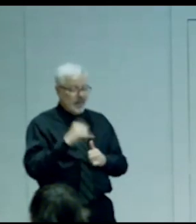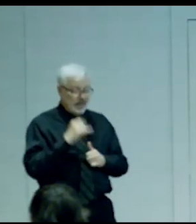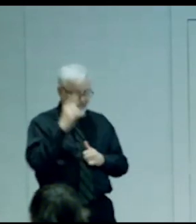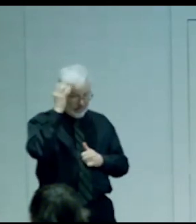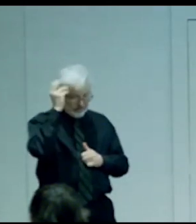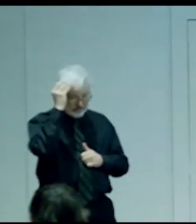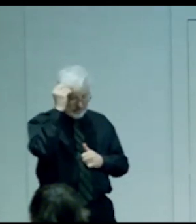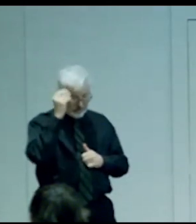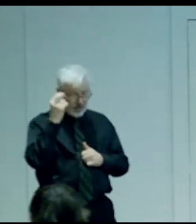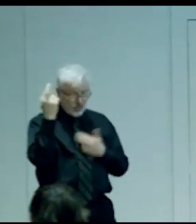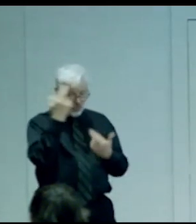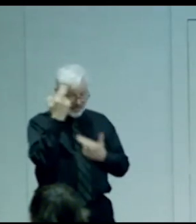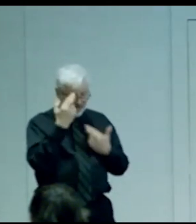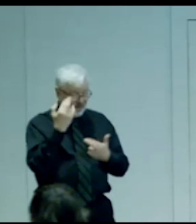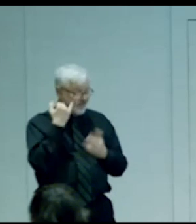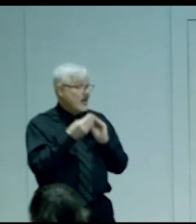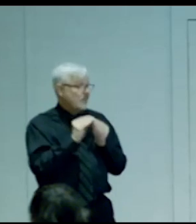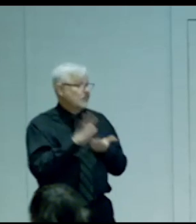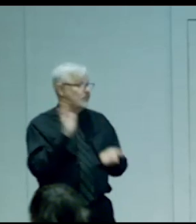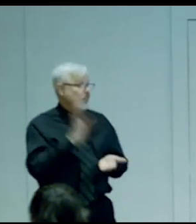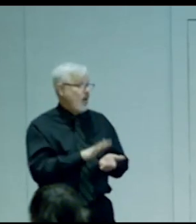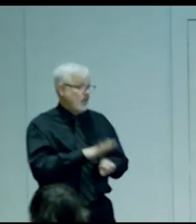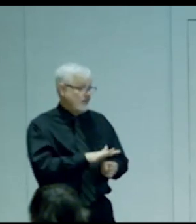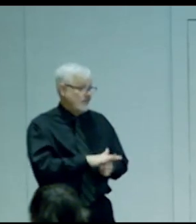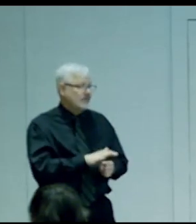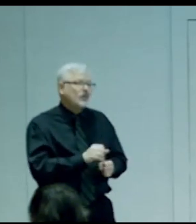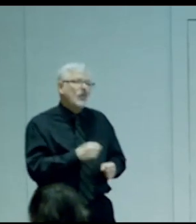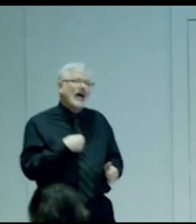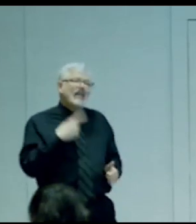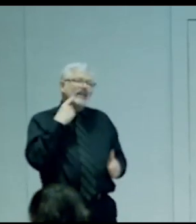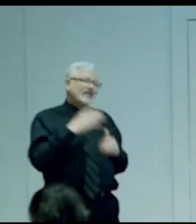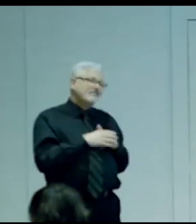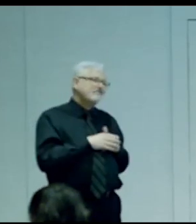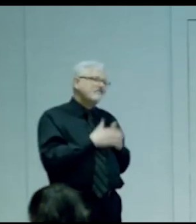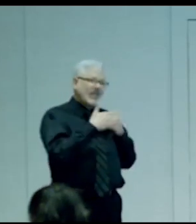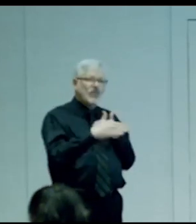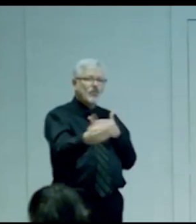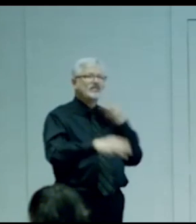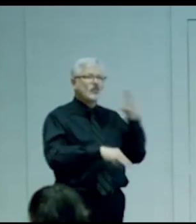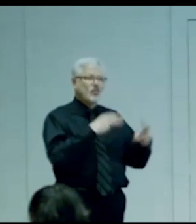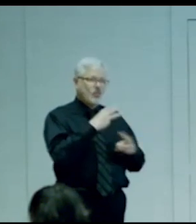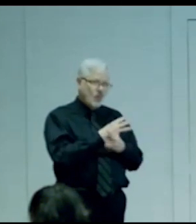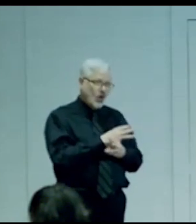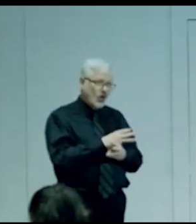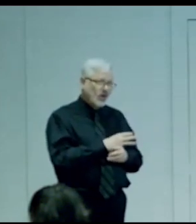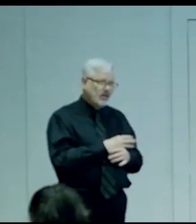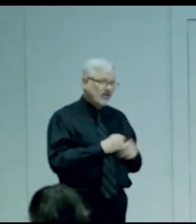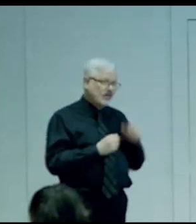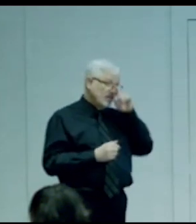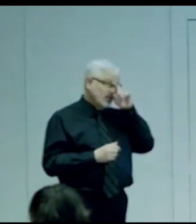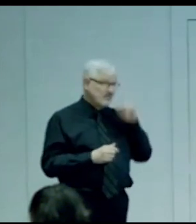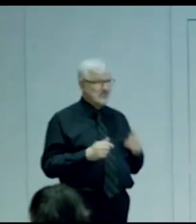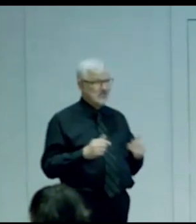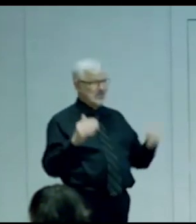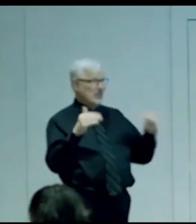numbers are small enough. And so I think the rest of the world doesn't include algebra around 8th